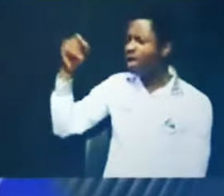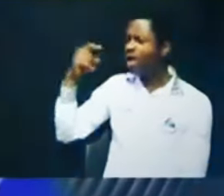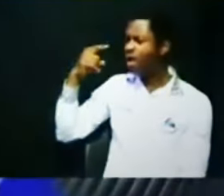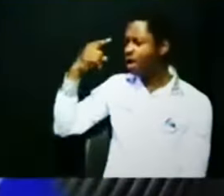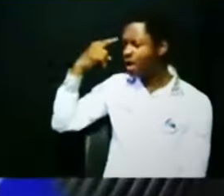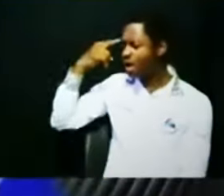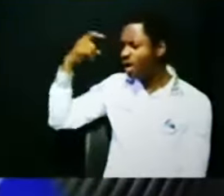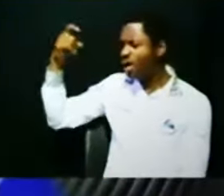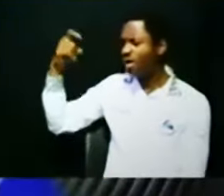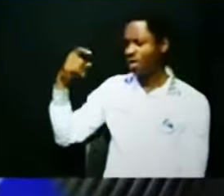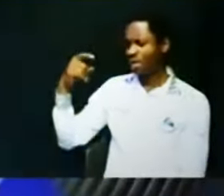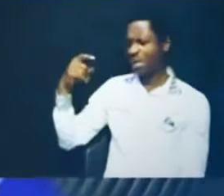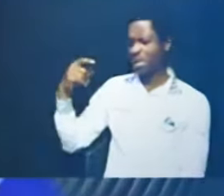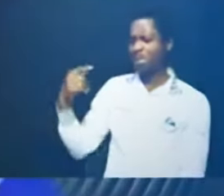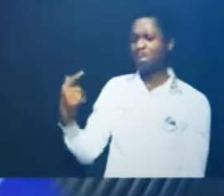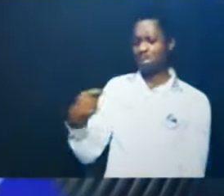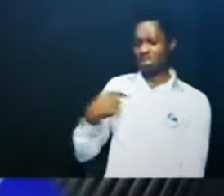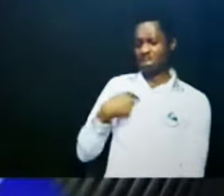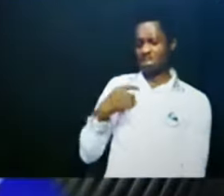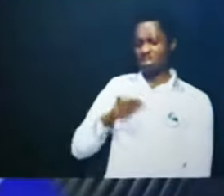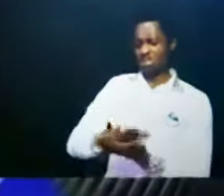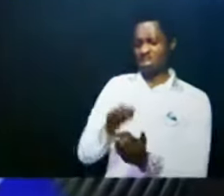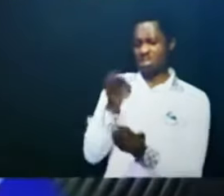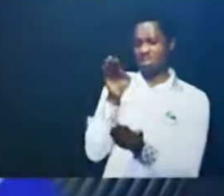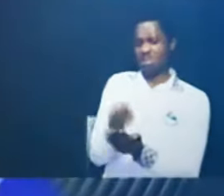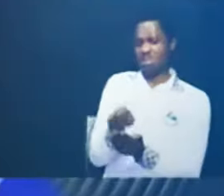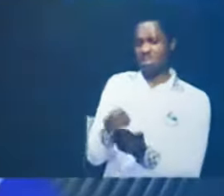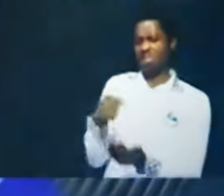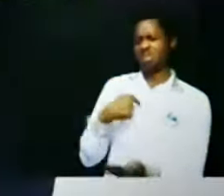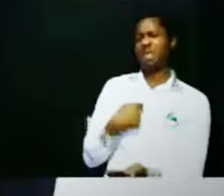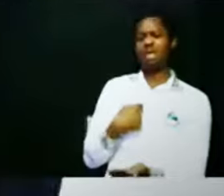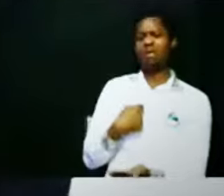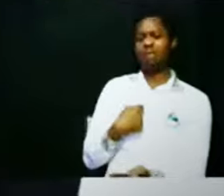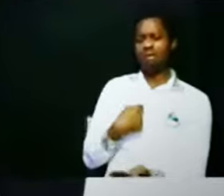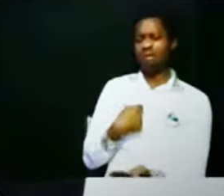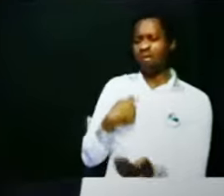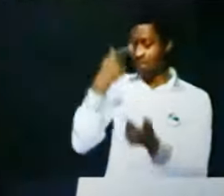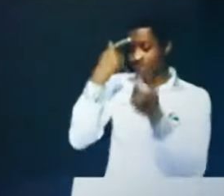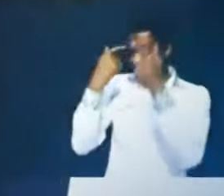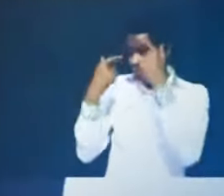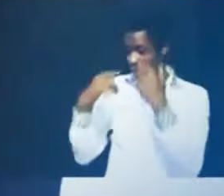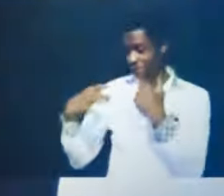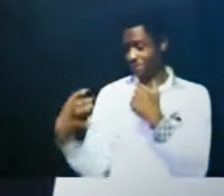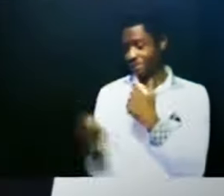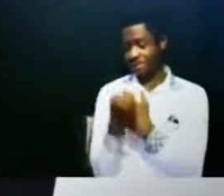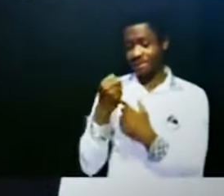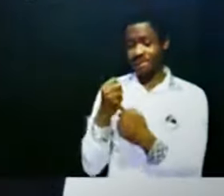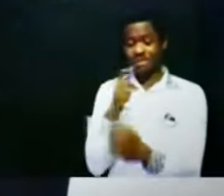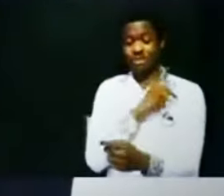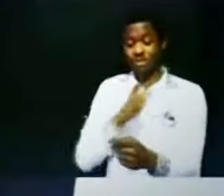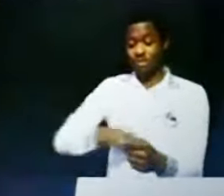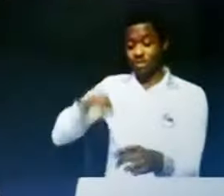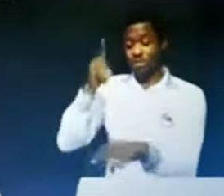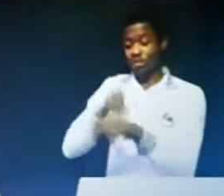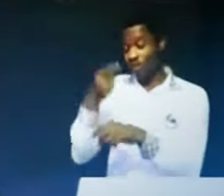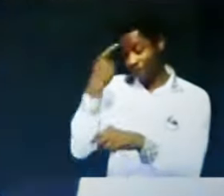They are belittling me now. Because they want to take the throne for this young